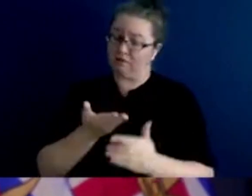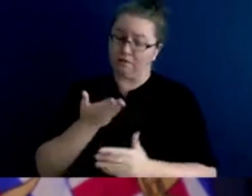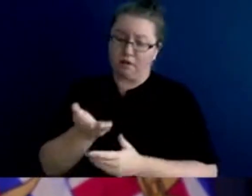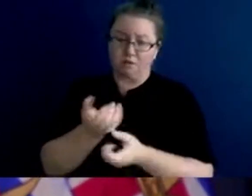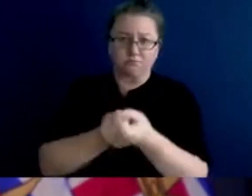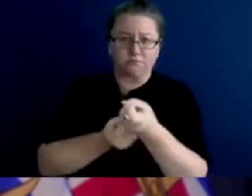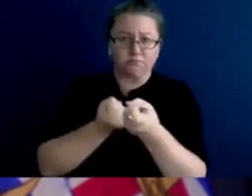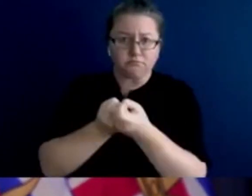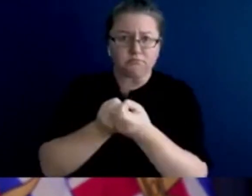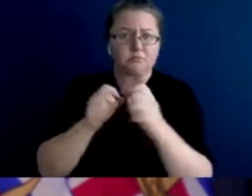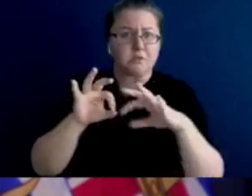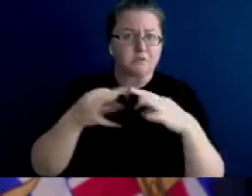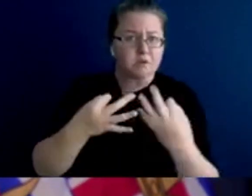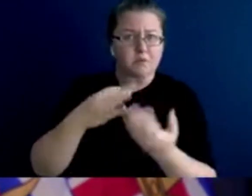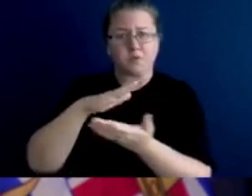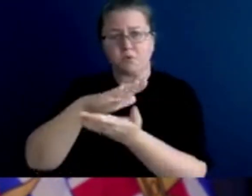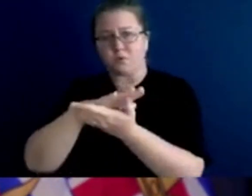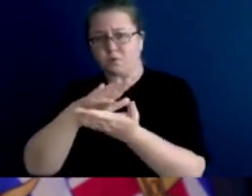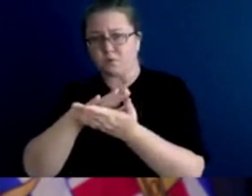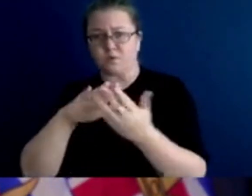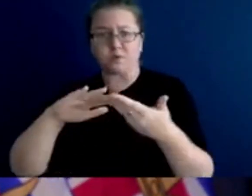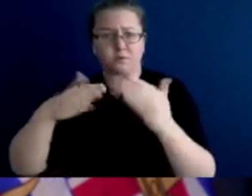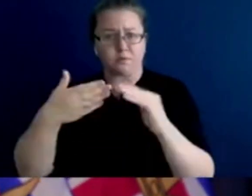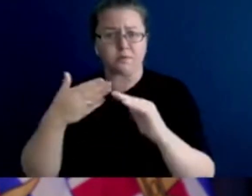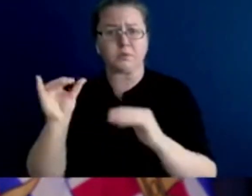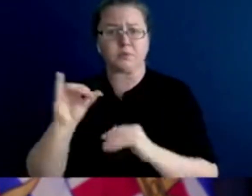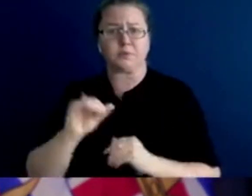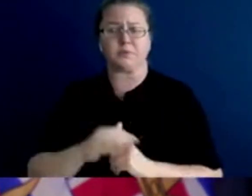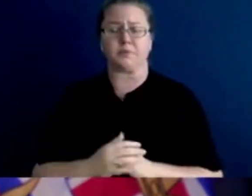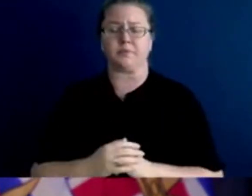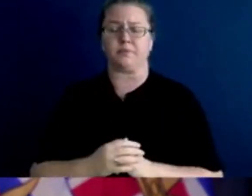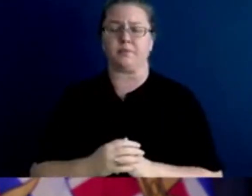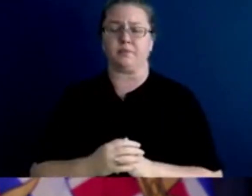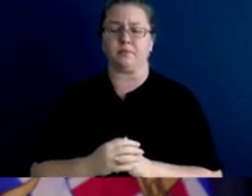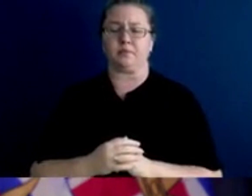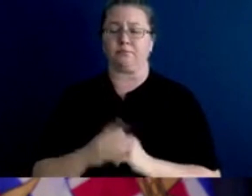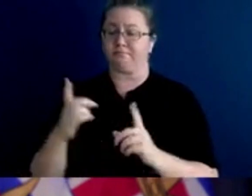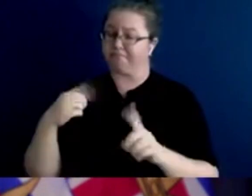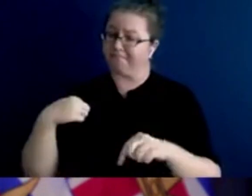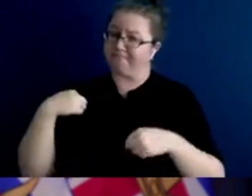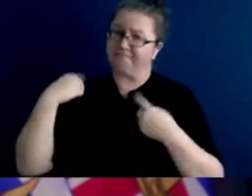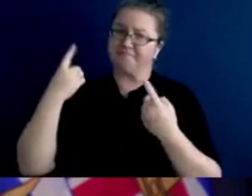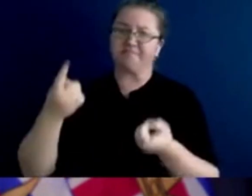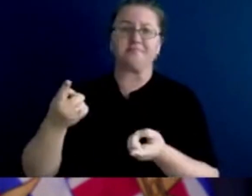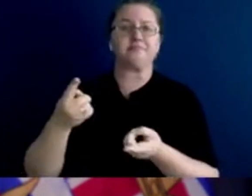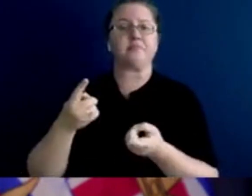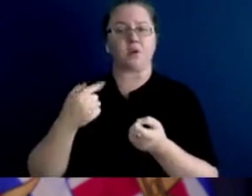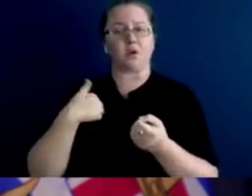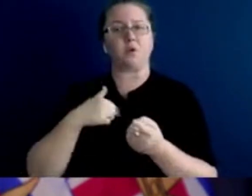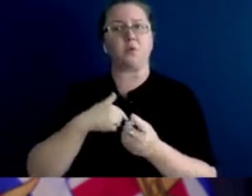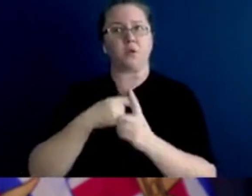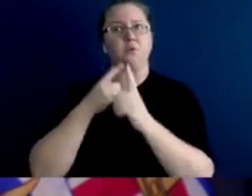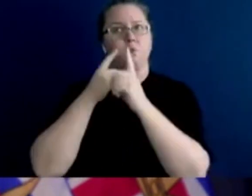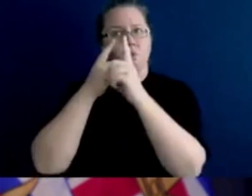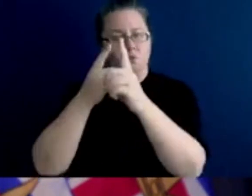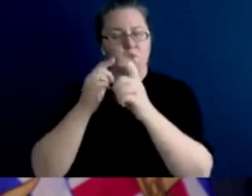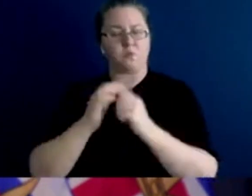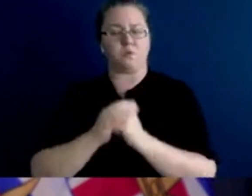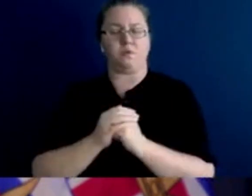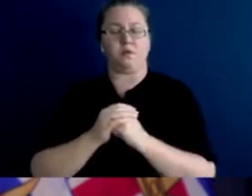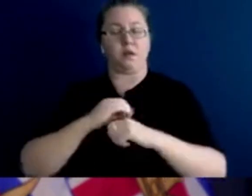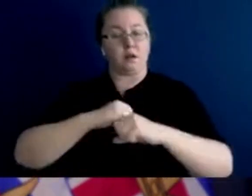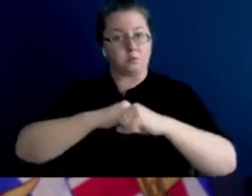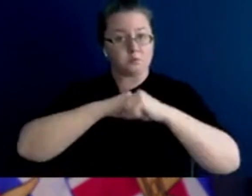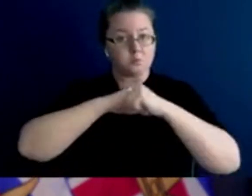of children going back into the schools in the last few weeks, this is to be expected. We have had no outbreaks in our